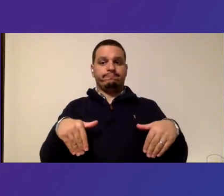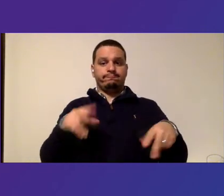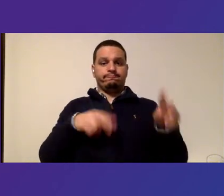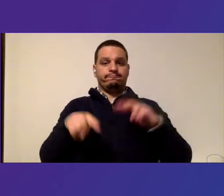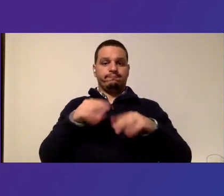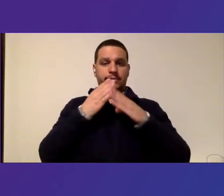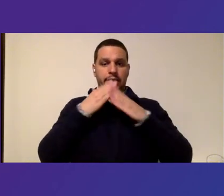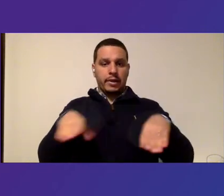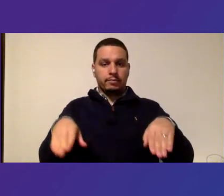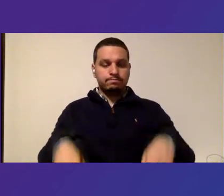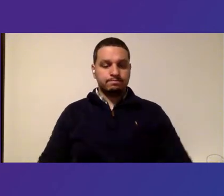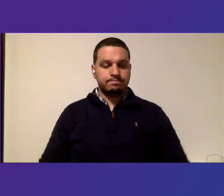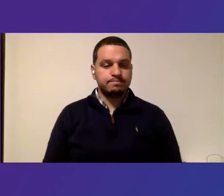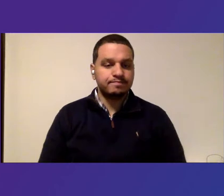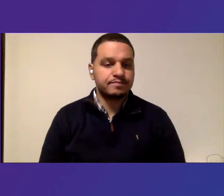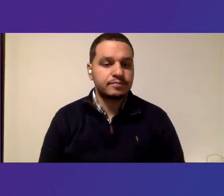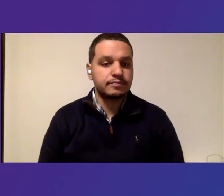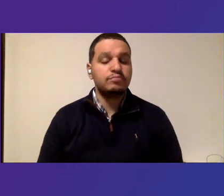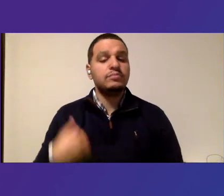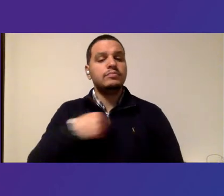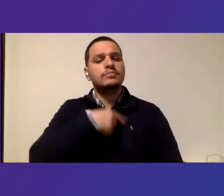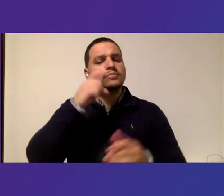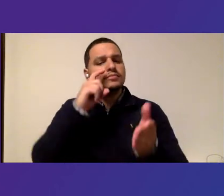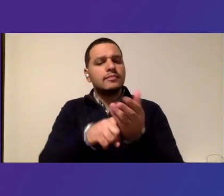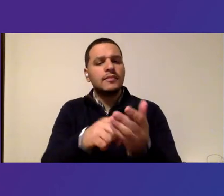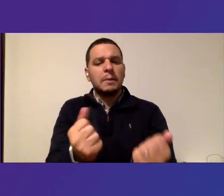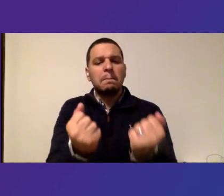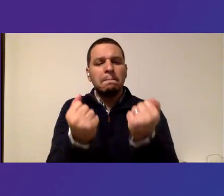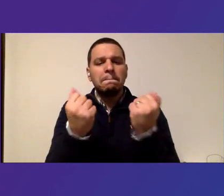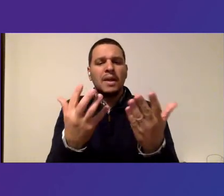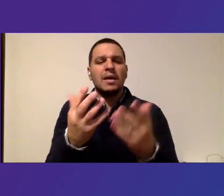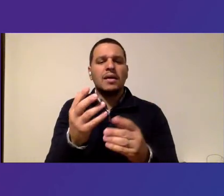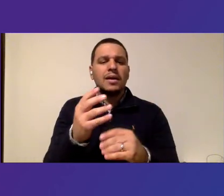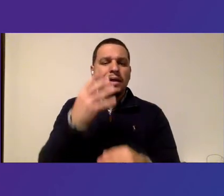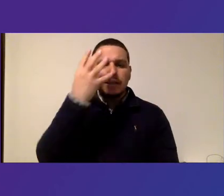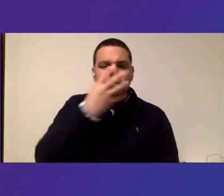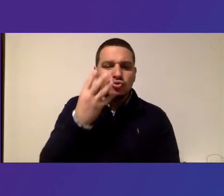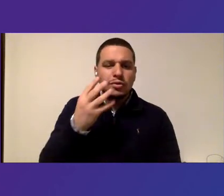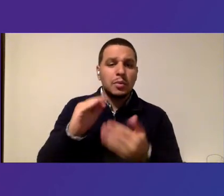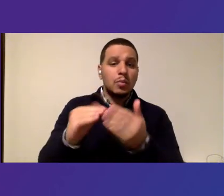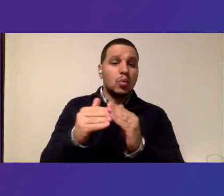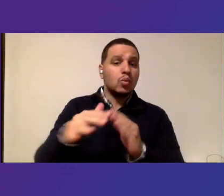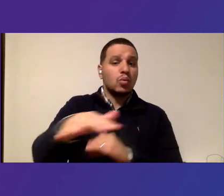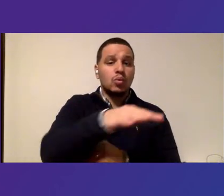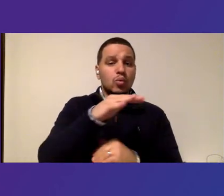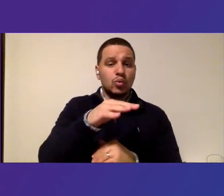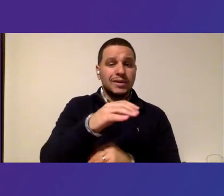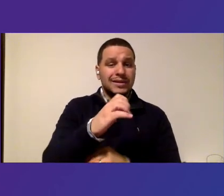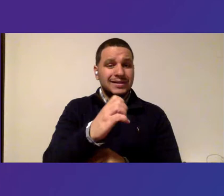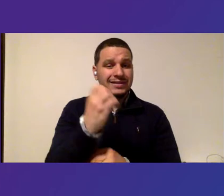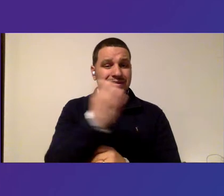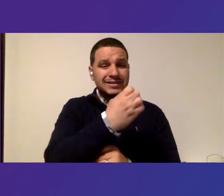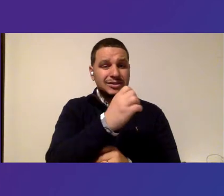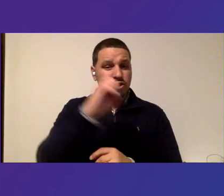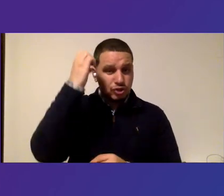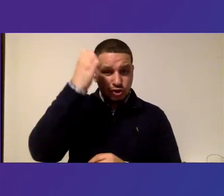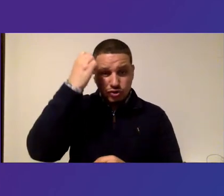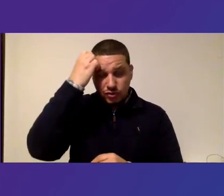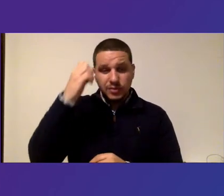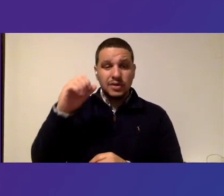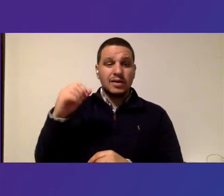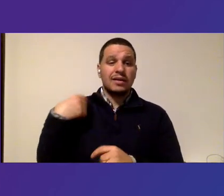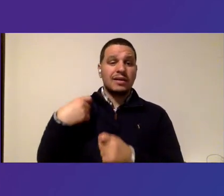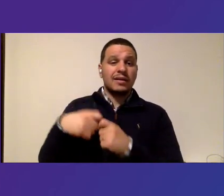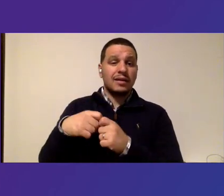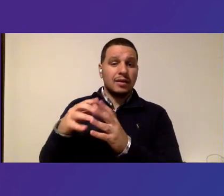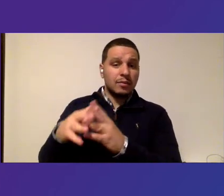silence. We recognize the many populous immigrant communities of Eastern Europe, Latin America, Asia, Africa,